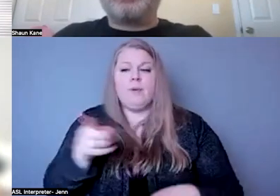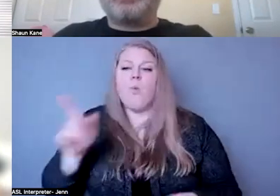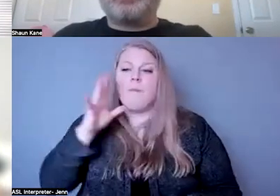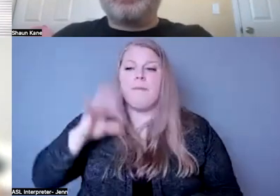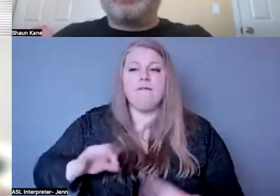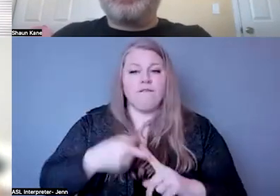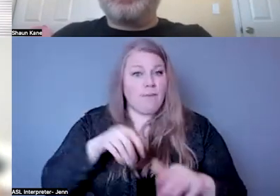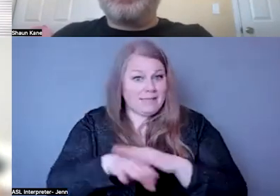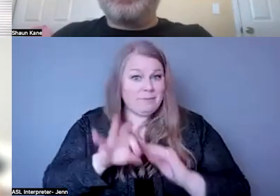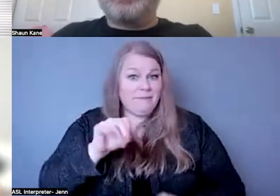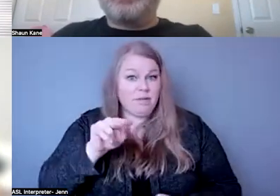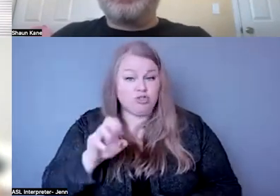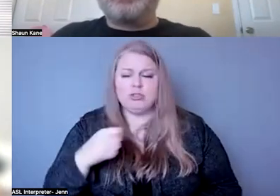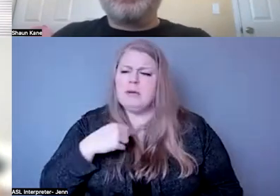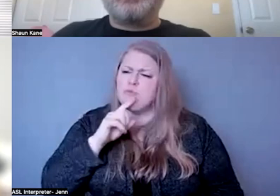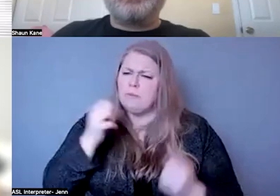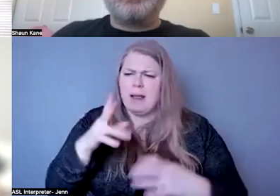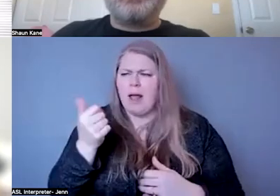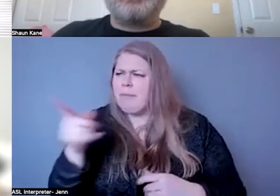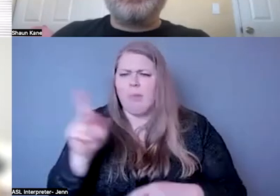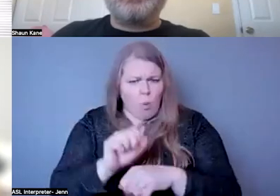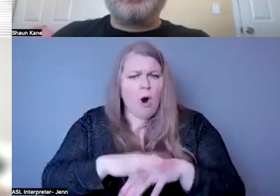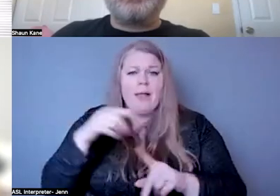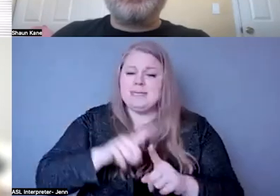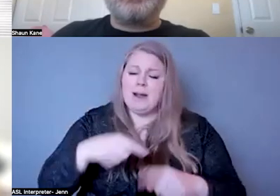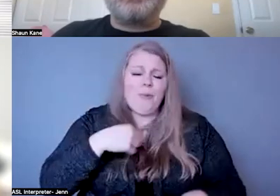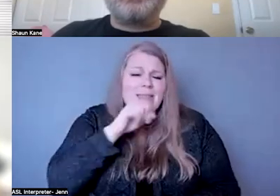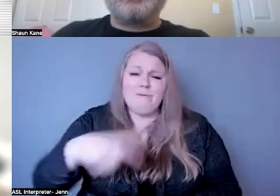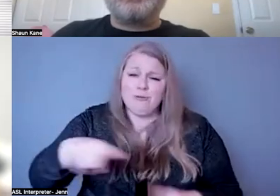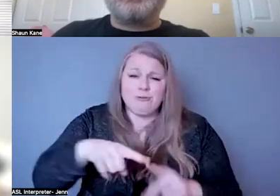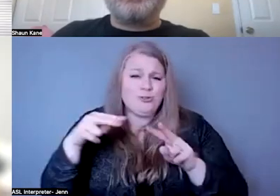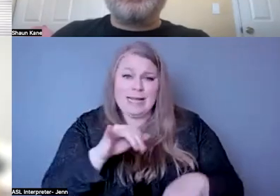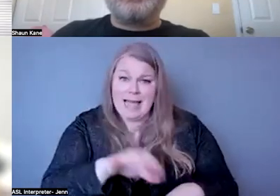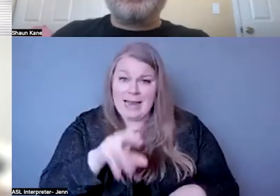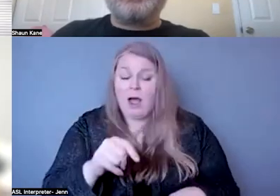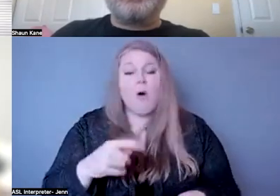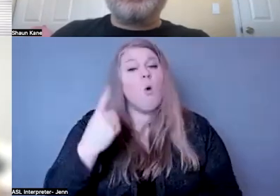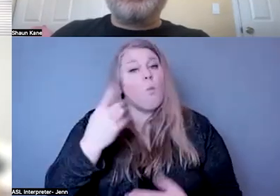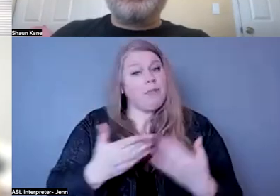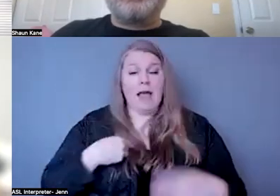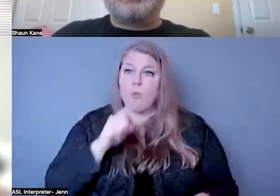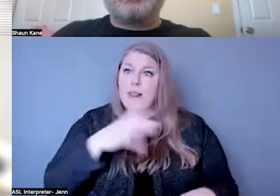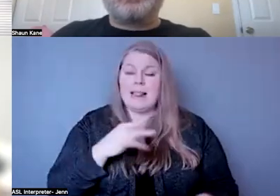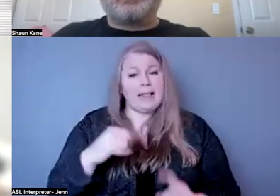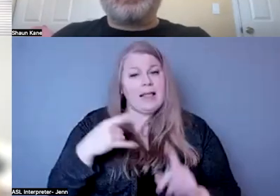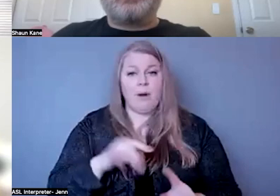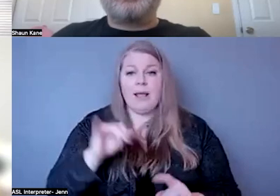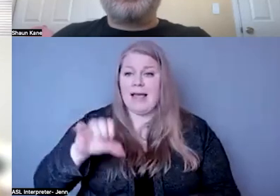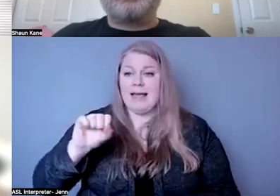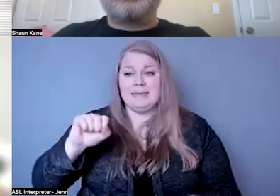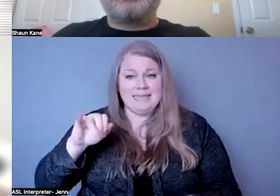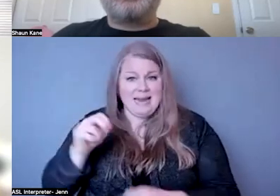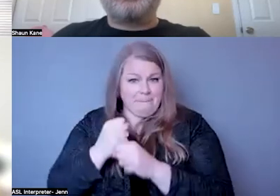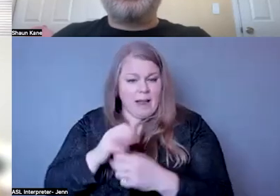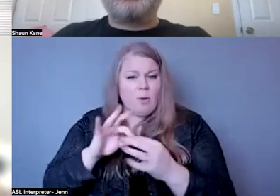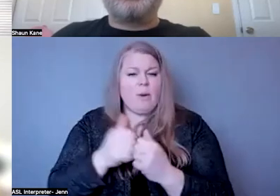So I think other people have worked on this, but I'd love for people to check that out. One thing I really like this point that Sina made about